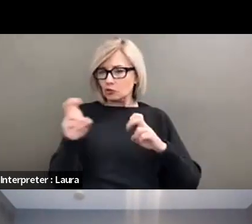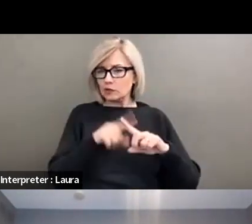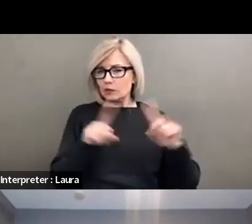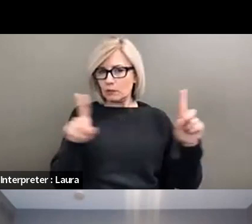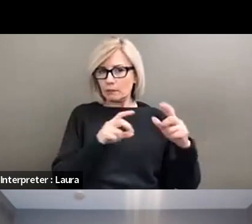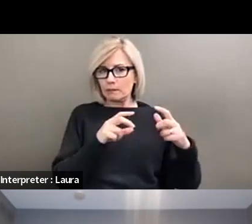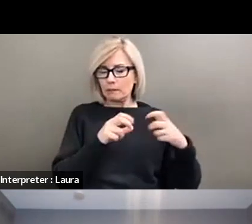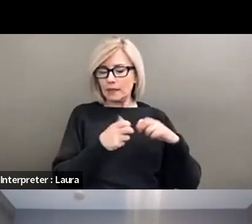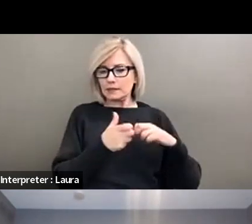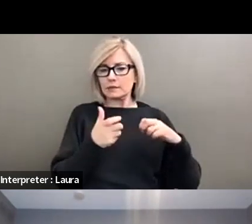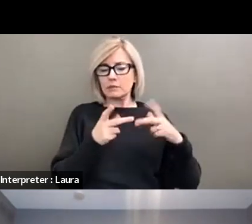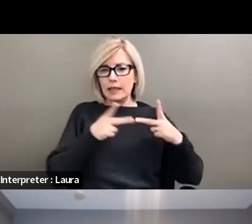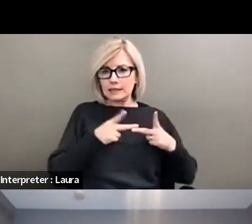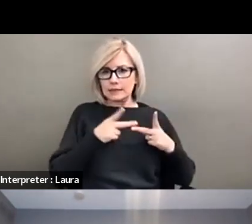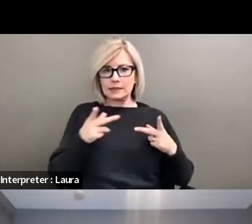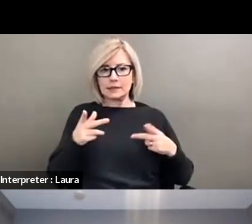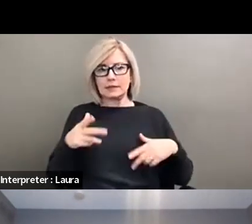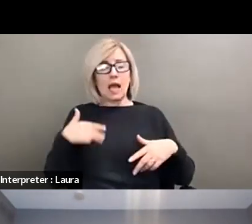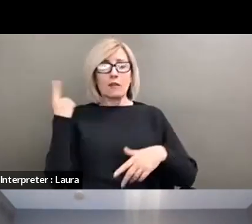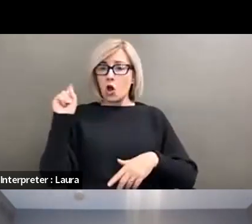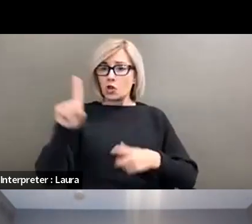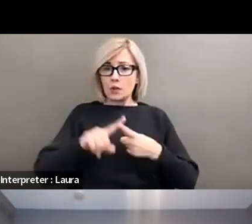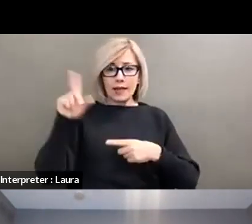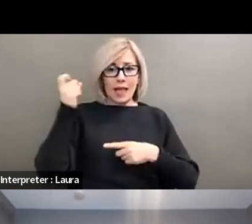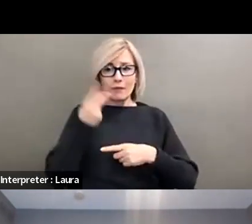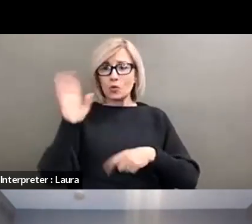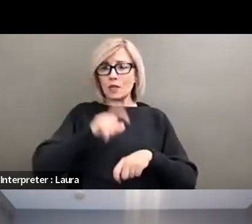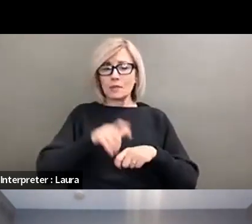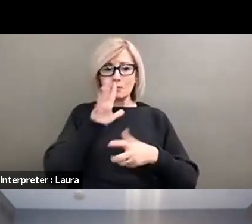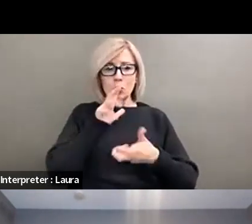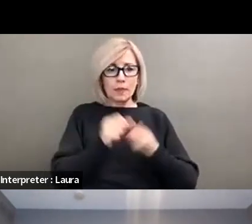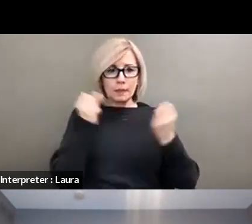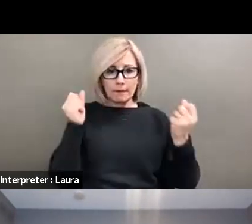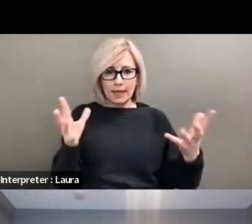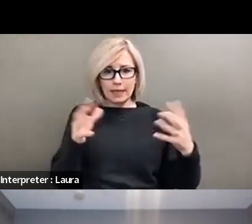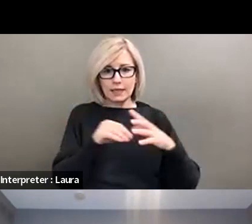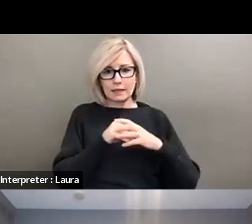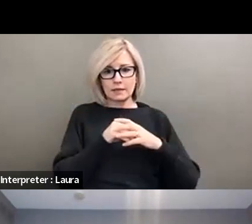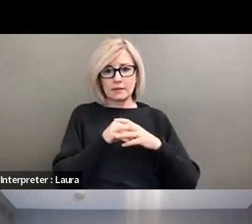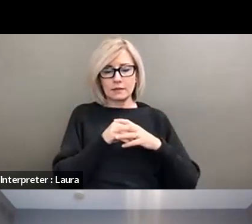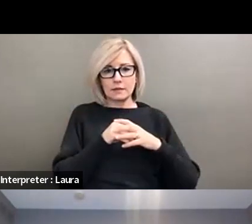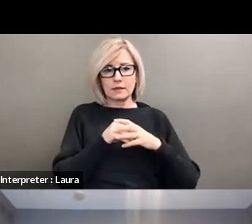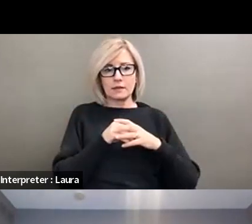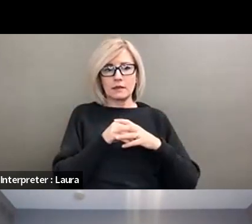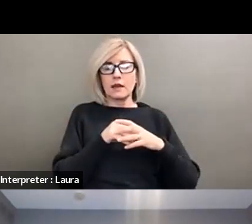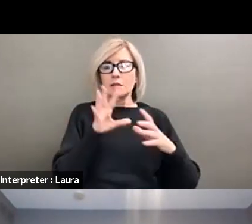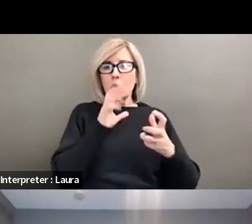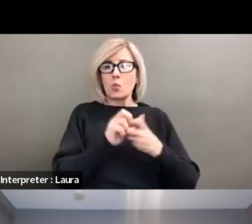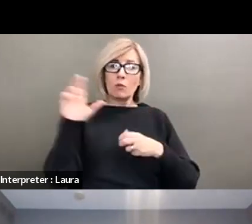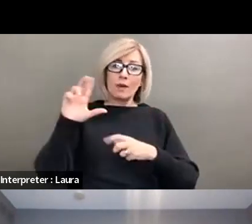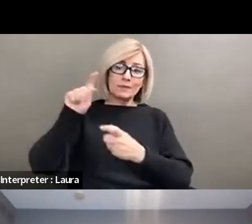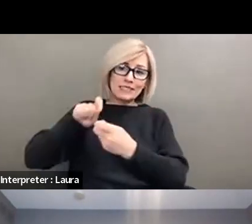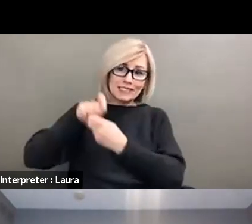Maybe judiciary. I don't know, who cares. I've been up to Capitol a few times. I spoke to many. I spoke to Republicans